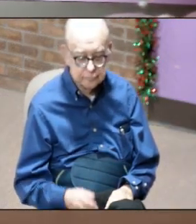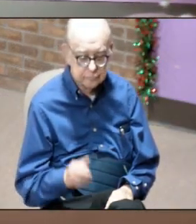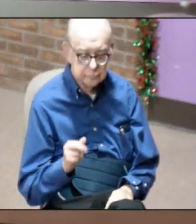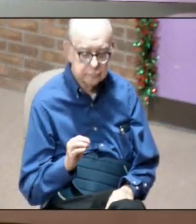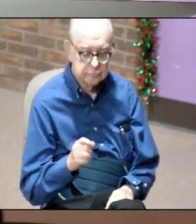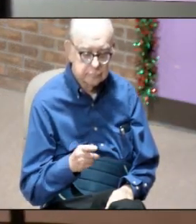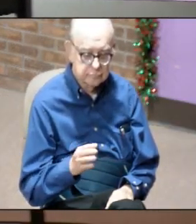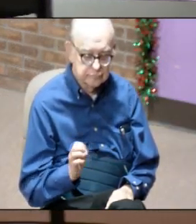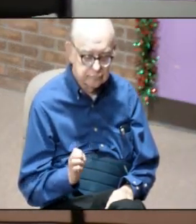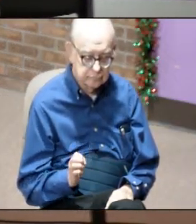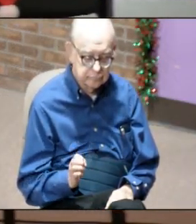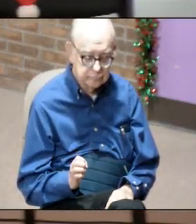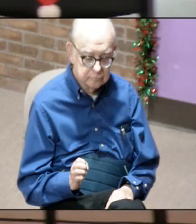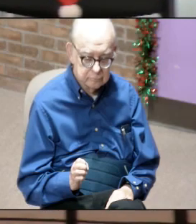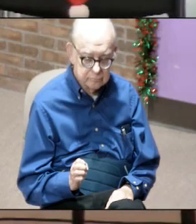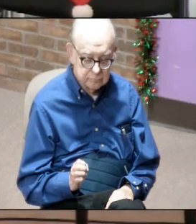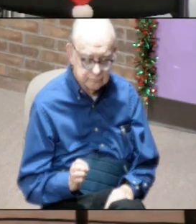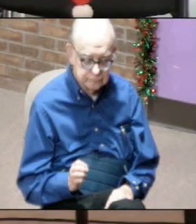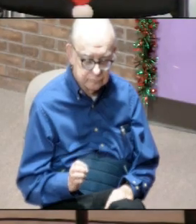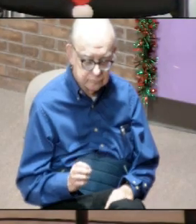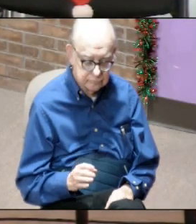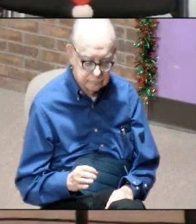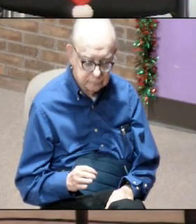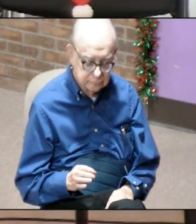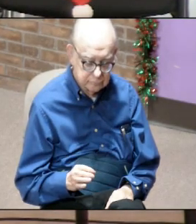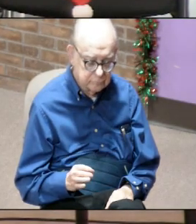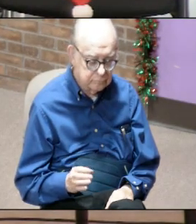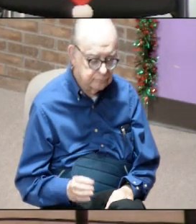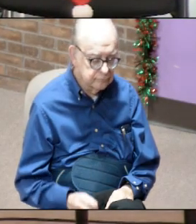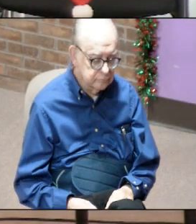Archie is finally